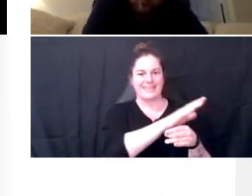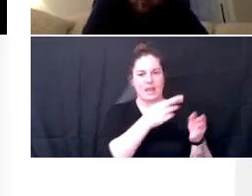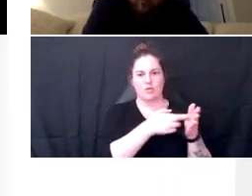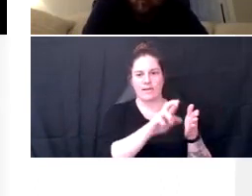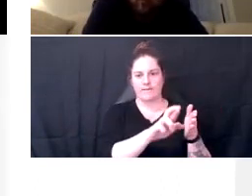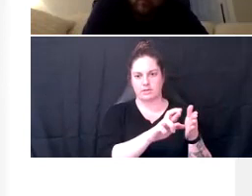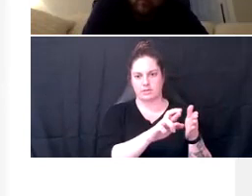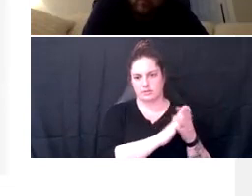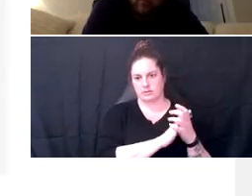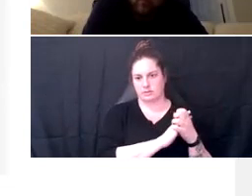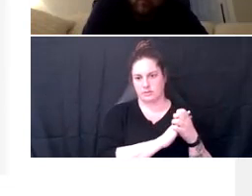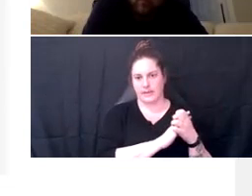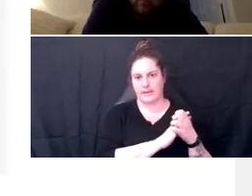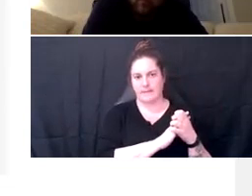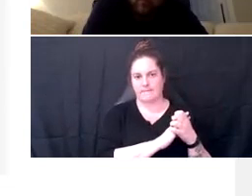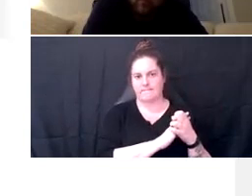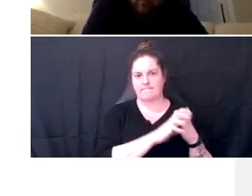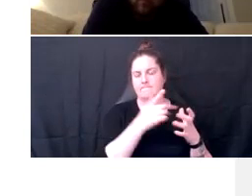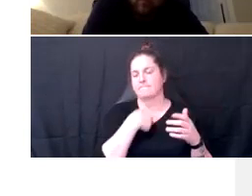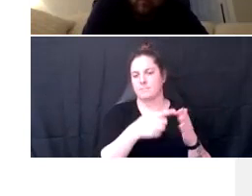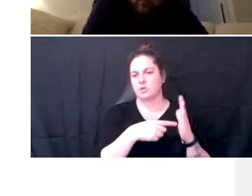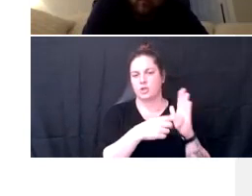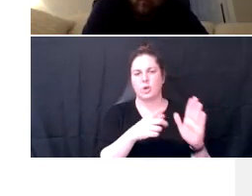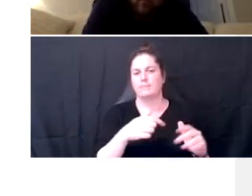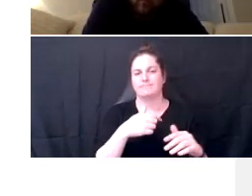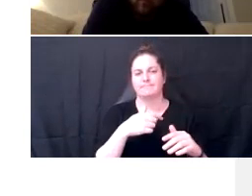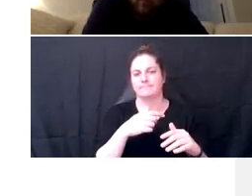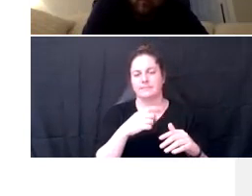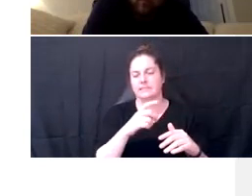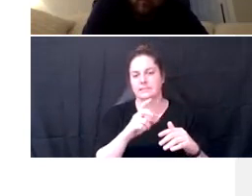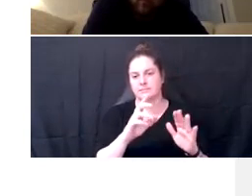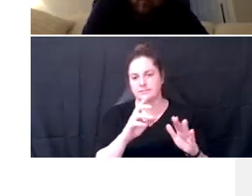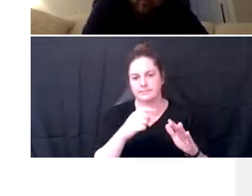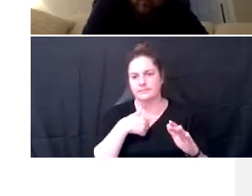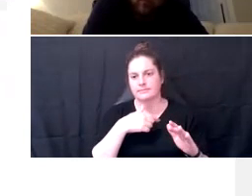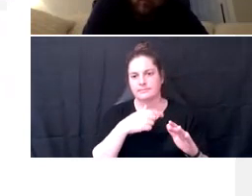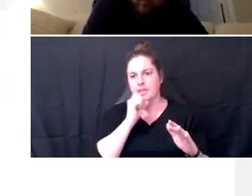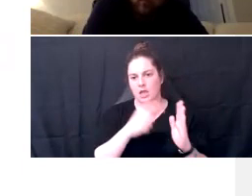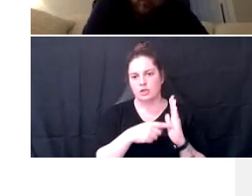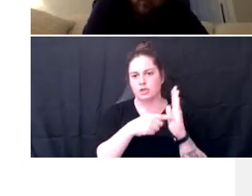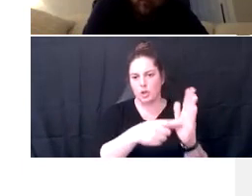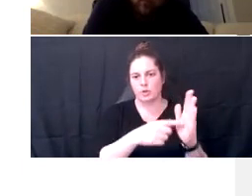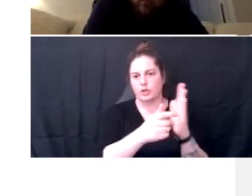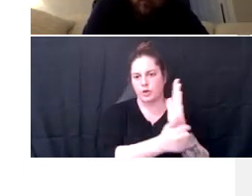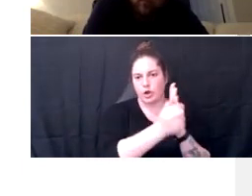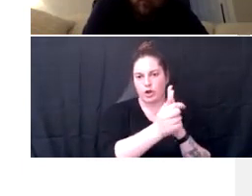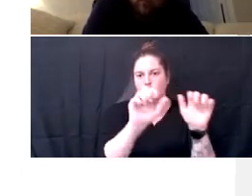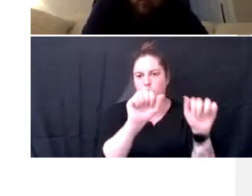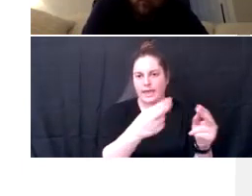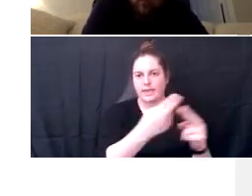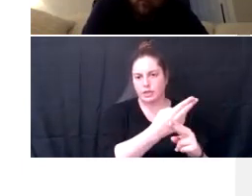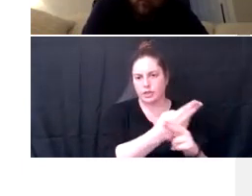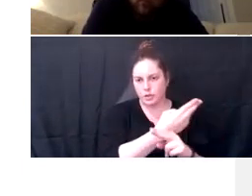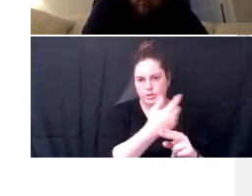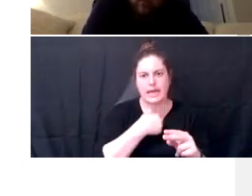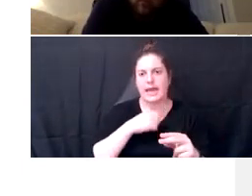a look at an article, this by no means means that this is an article that you can use, but please, I'm just